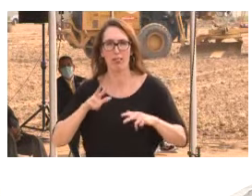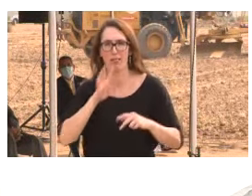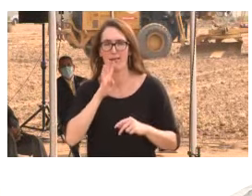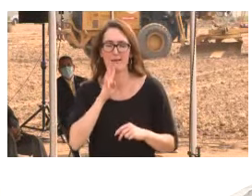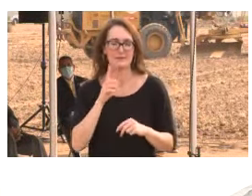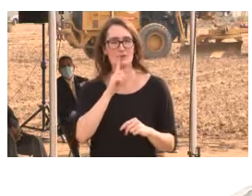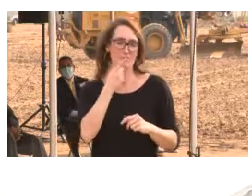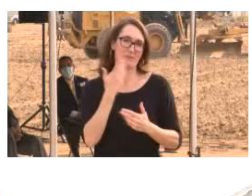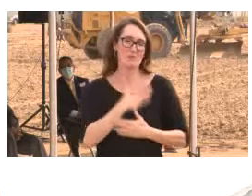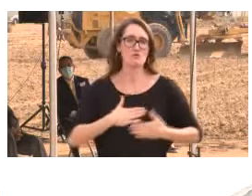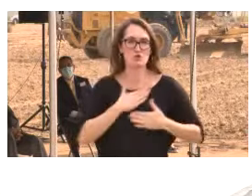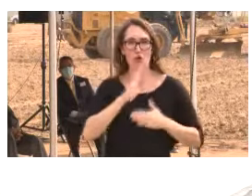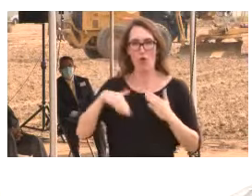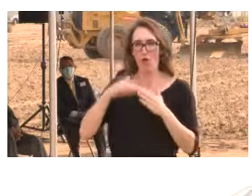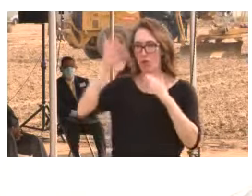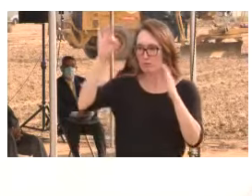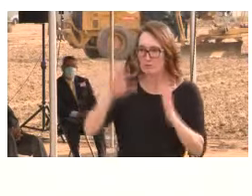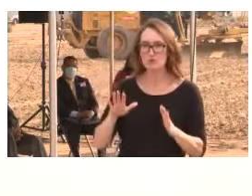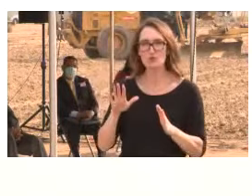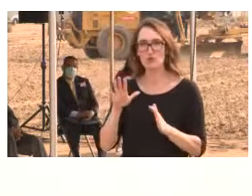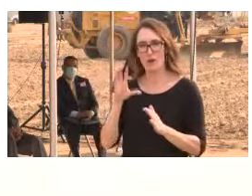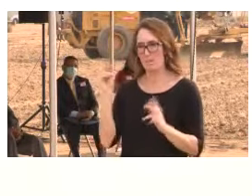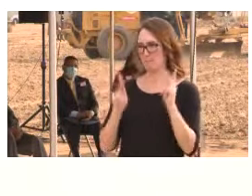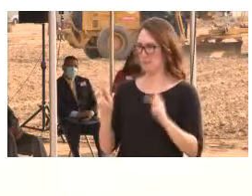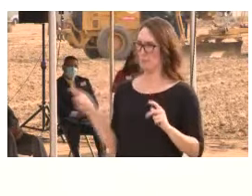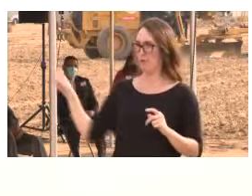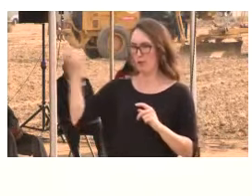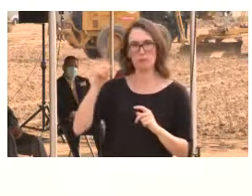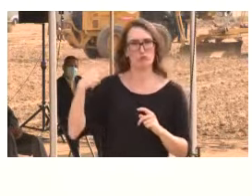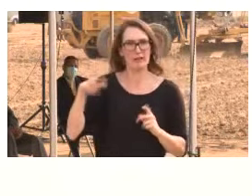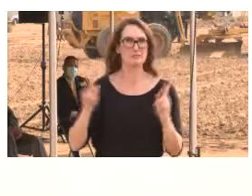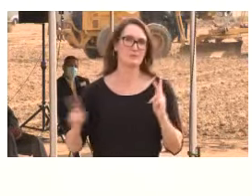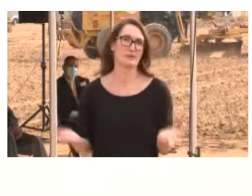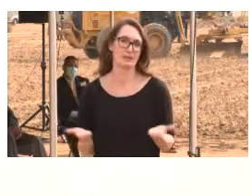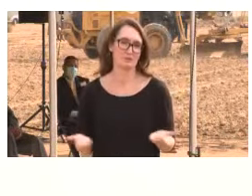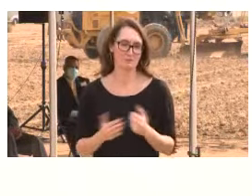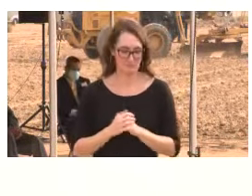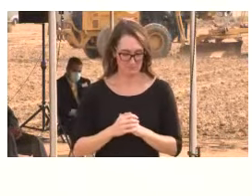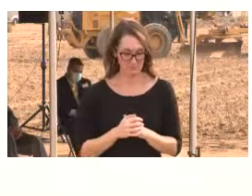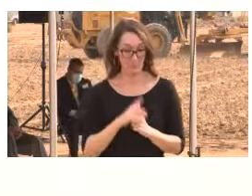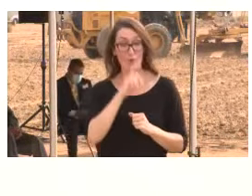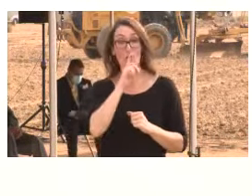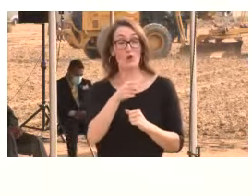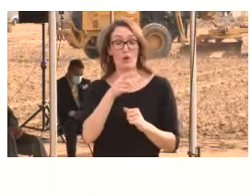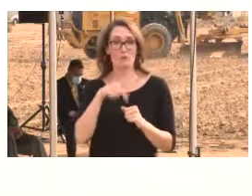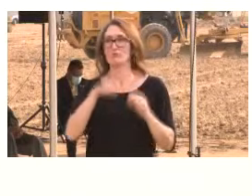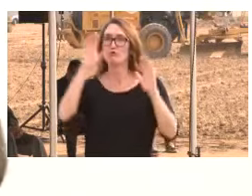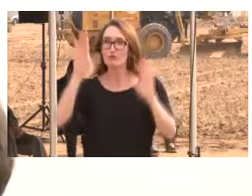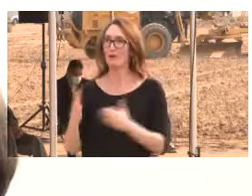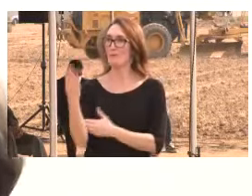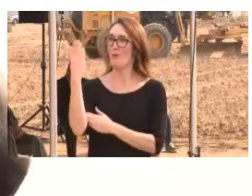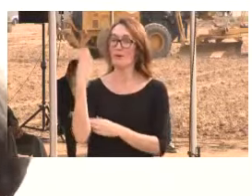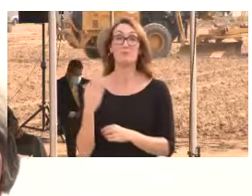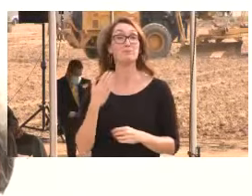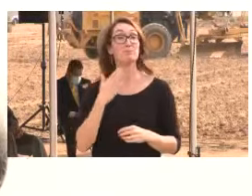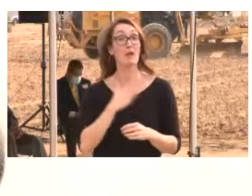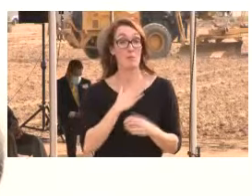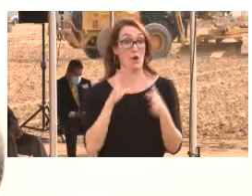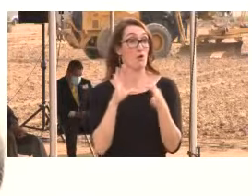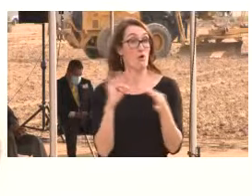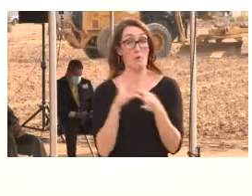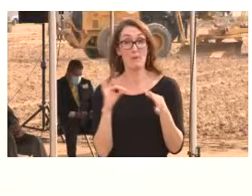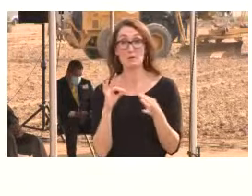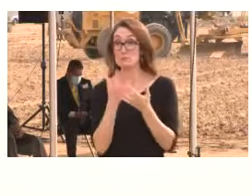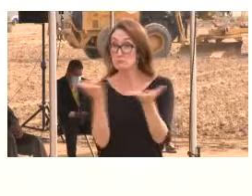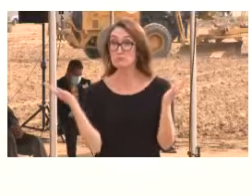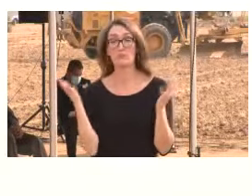I appreciate all the ministers and the people of faith that are here. It's a great morning. My comments to you are to